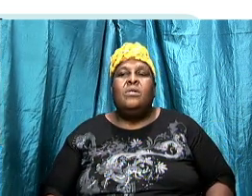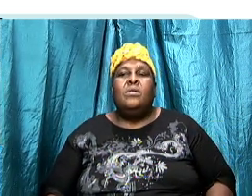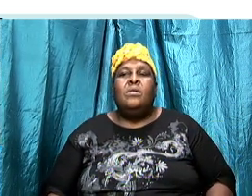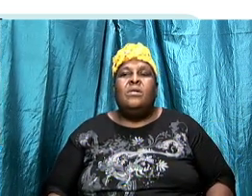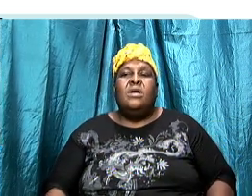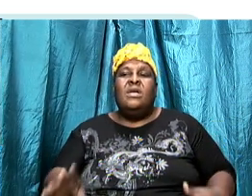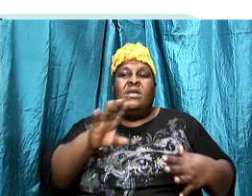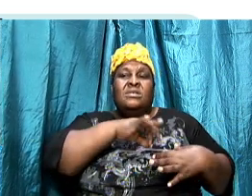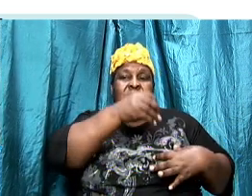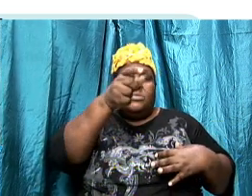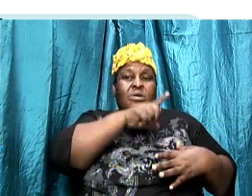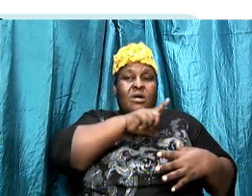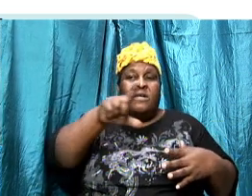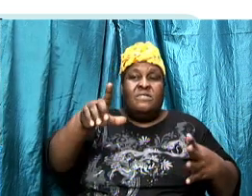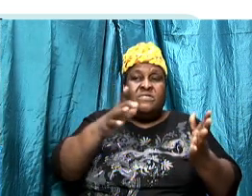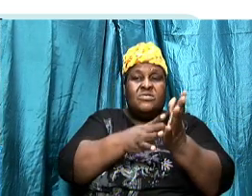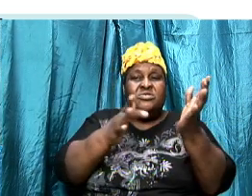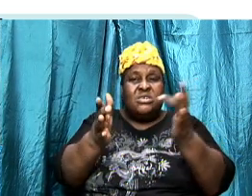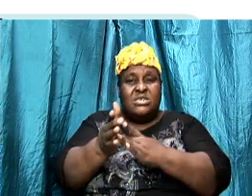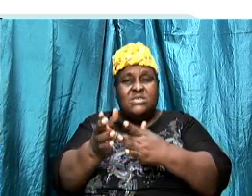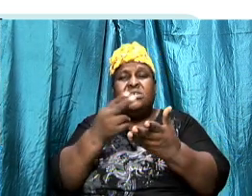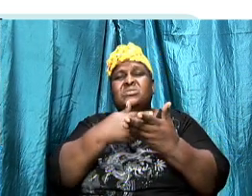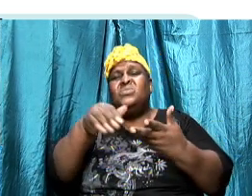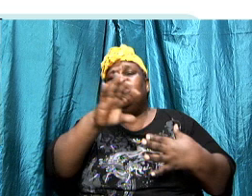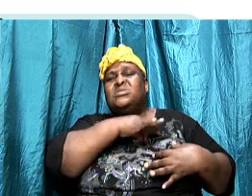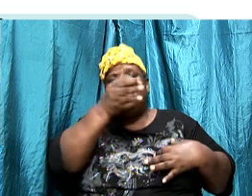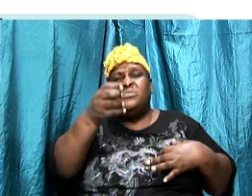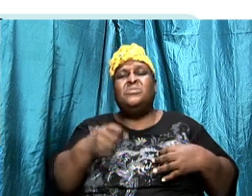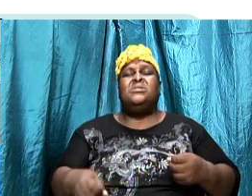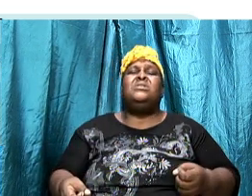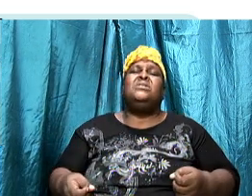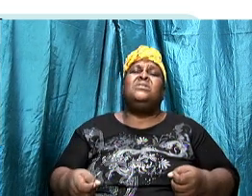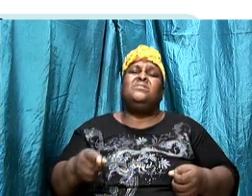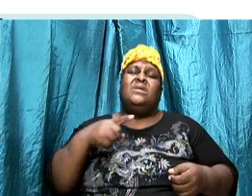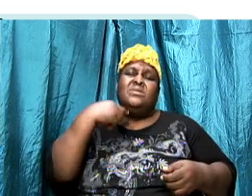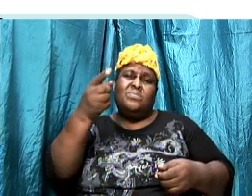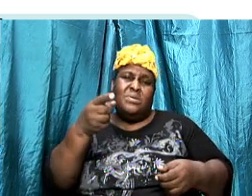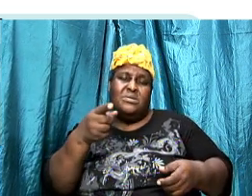is the spirit of the Lord, the Holy Spirit that influences us. So